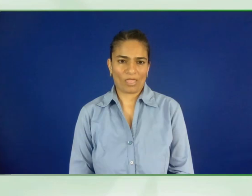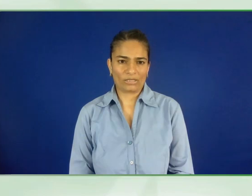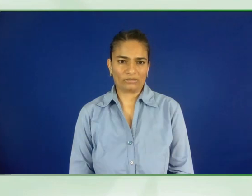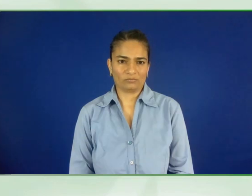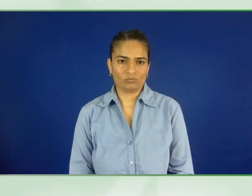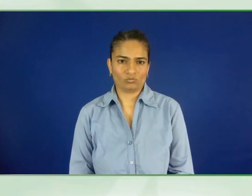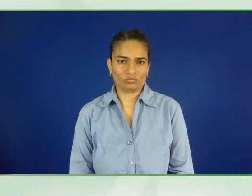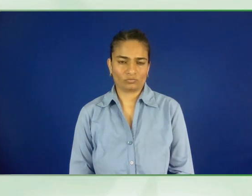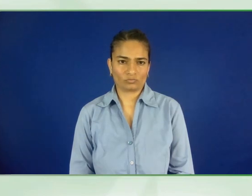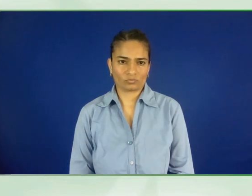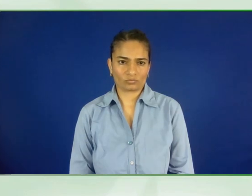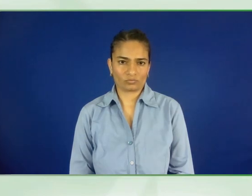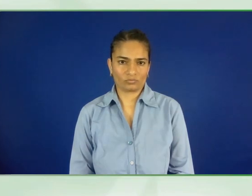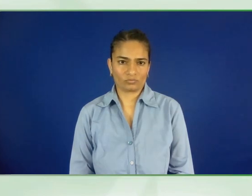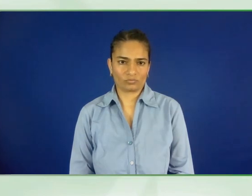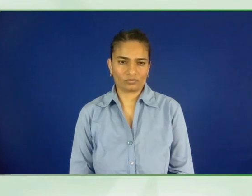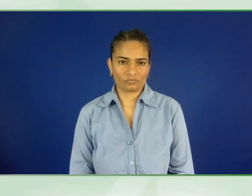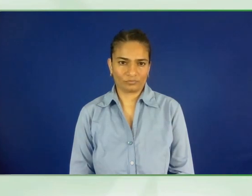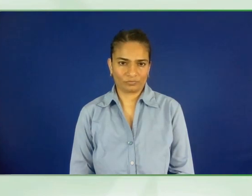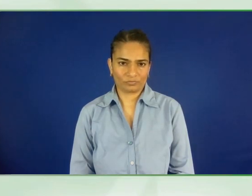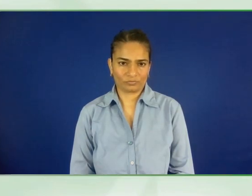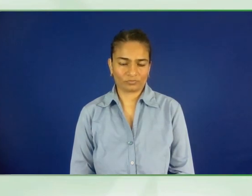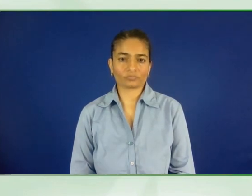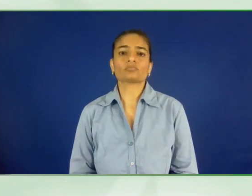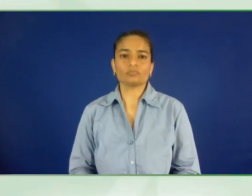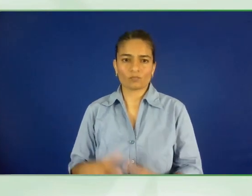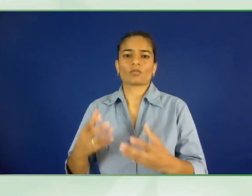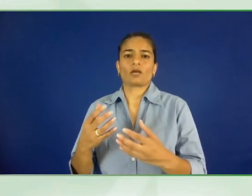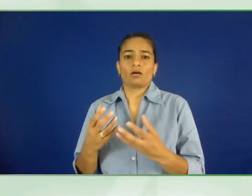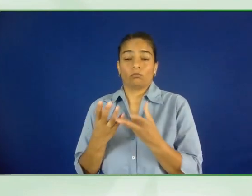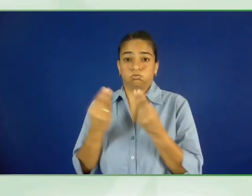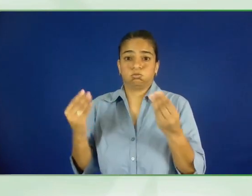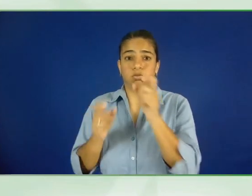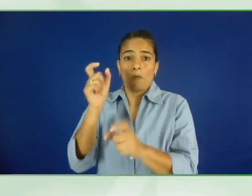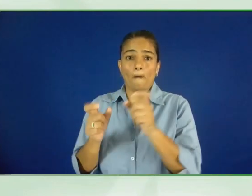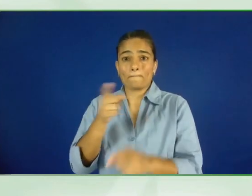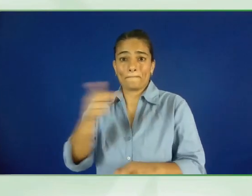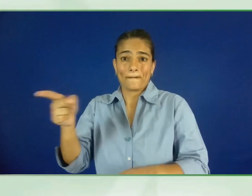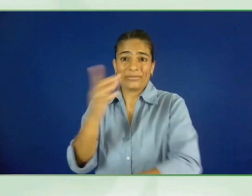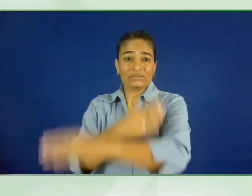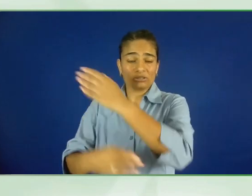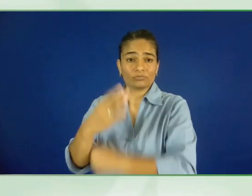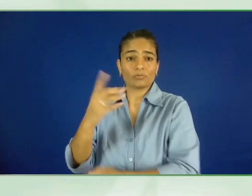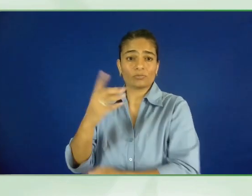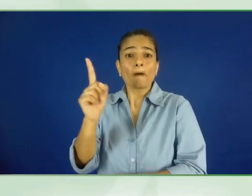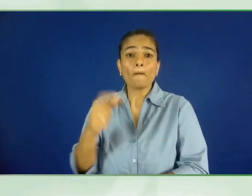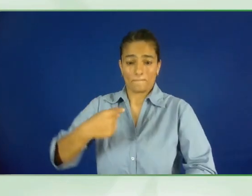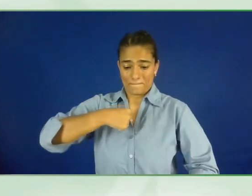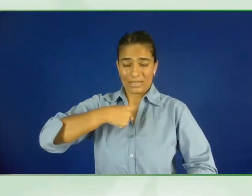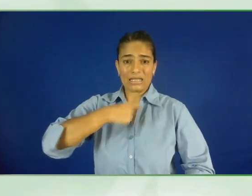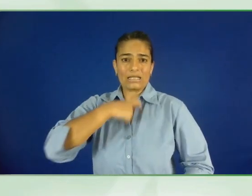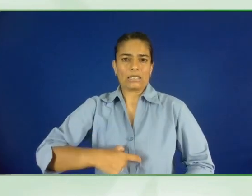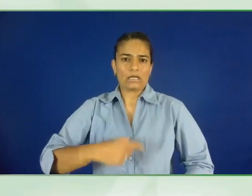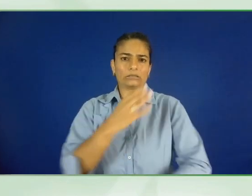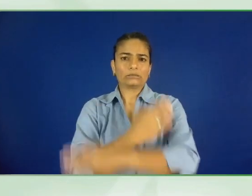There is a tremendous need for people, not only with disabilities, but me as a person with a disability and a woman and Indigenous, having